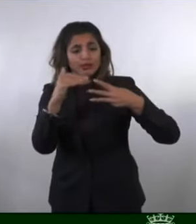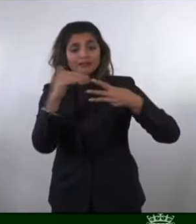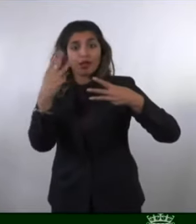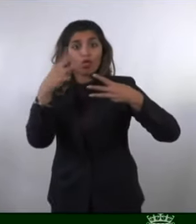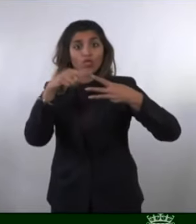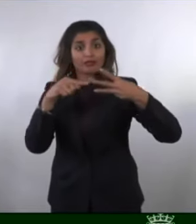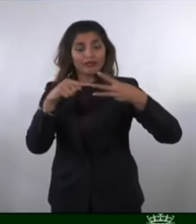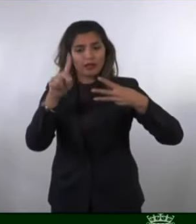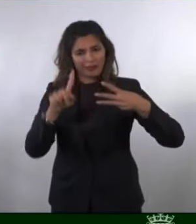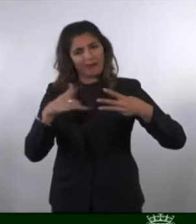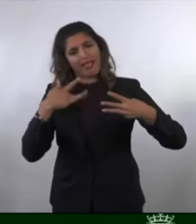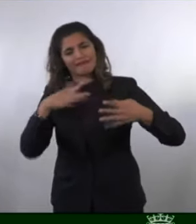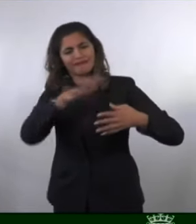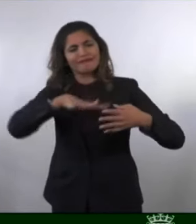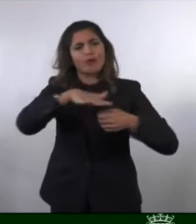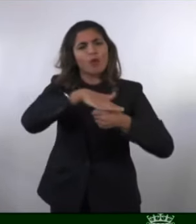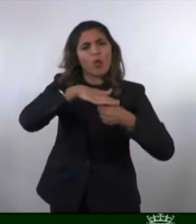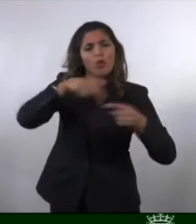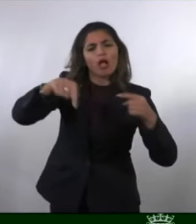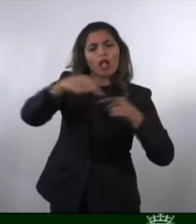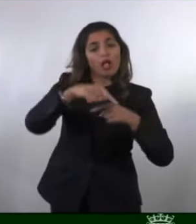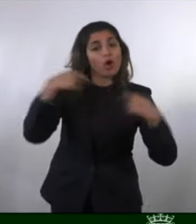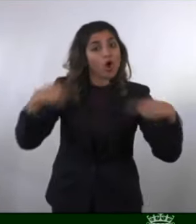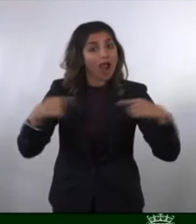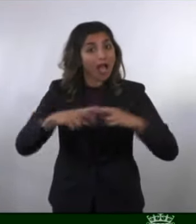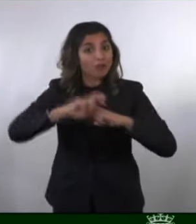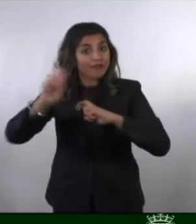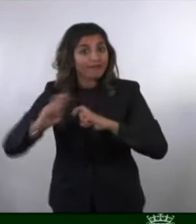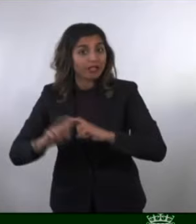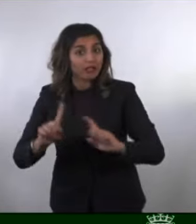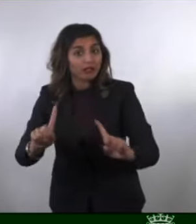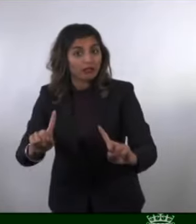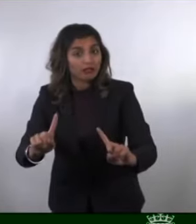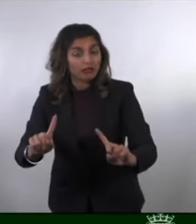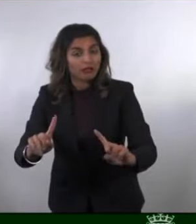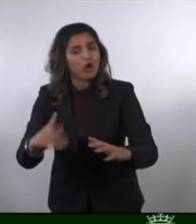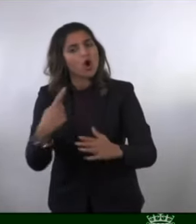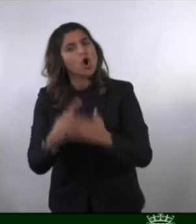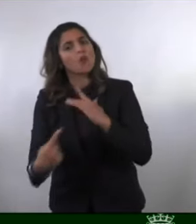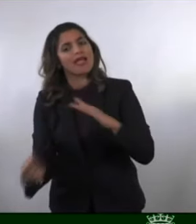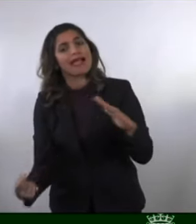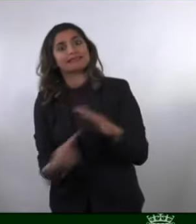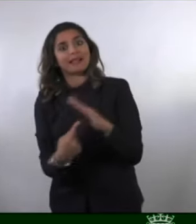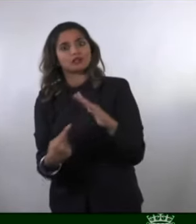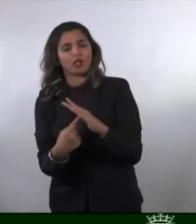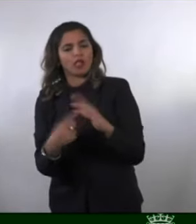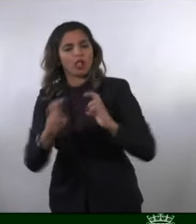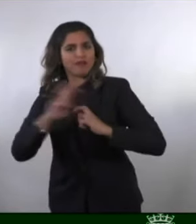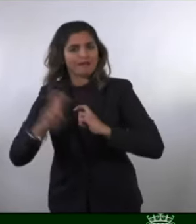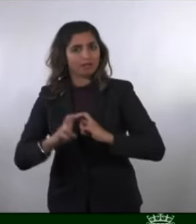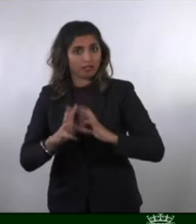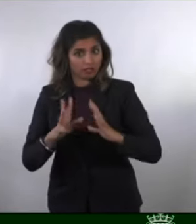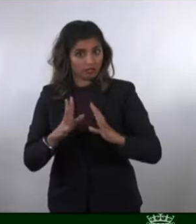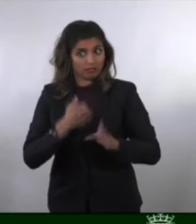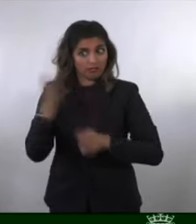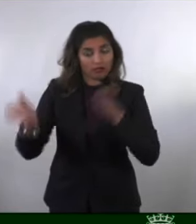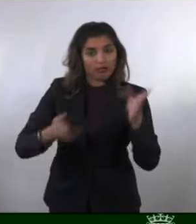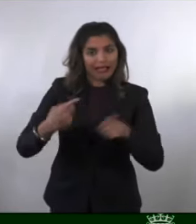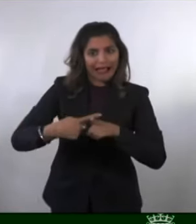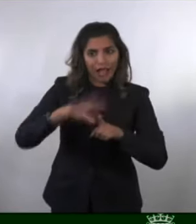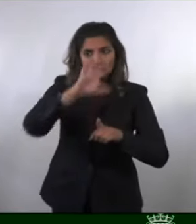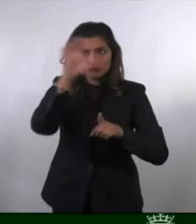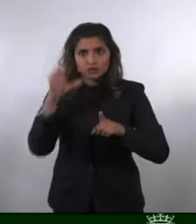3 are not in a position to travel with non-essential travel out of those regions, into English regions and